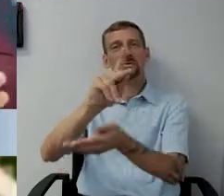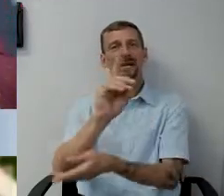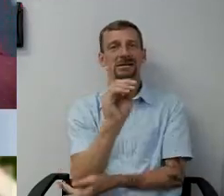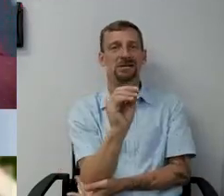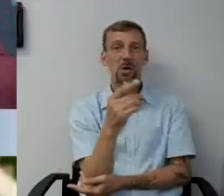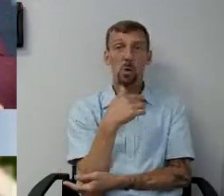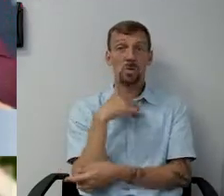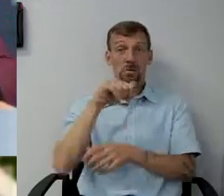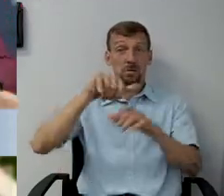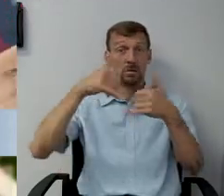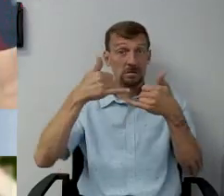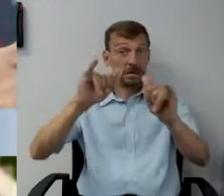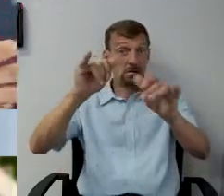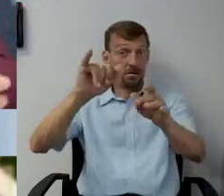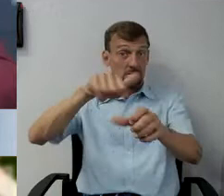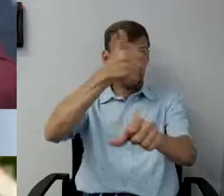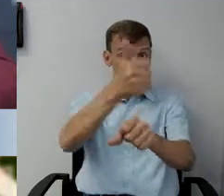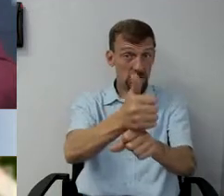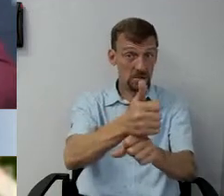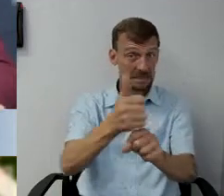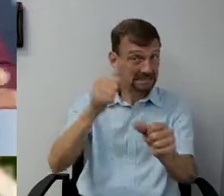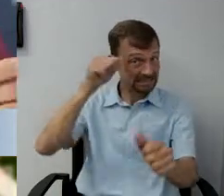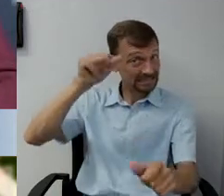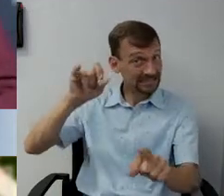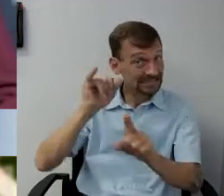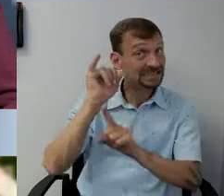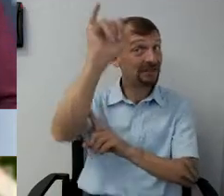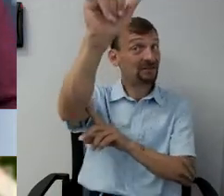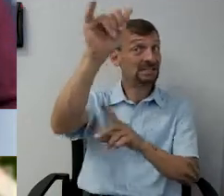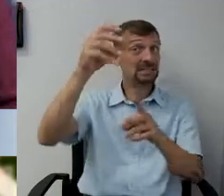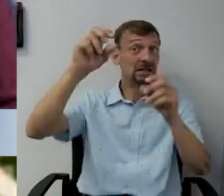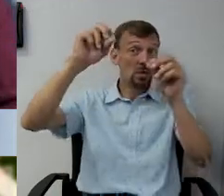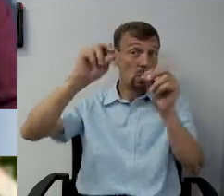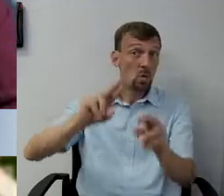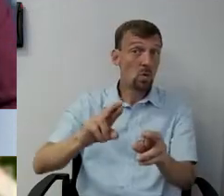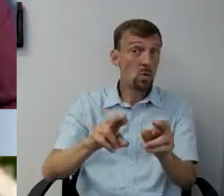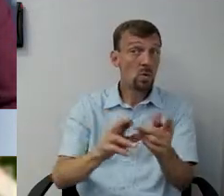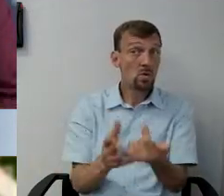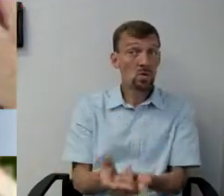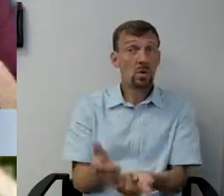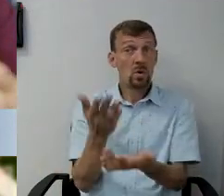the command center open indefinitely? Are we looking at,